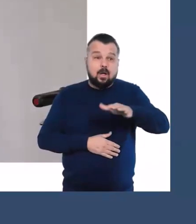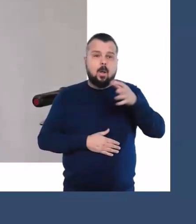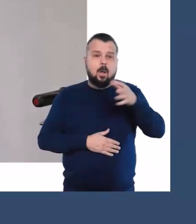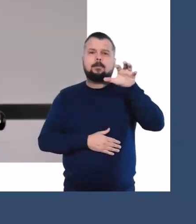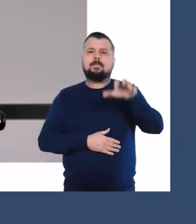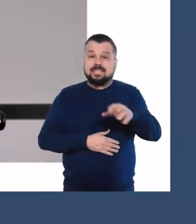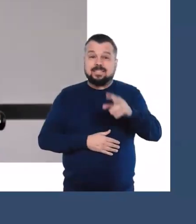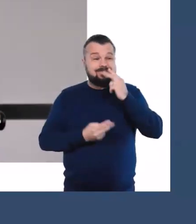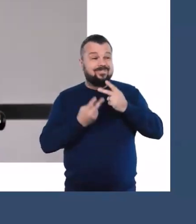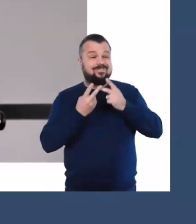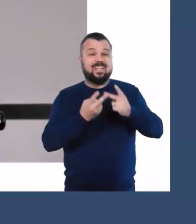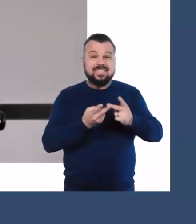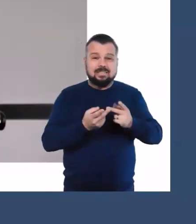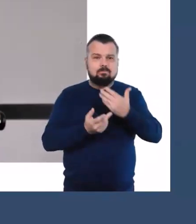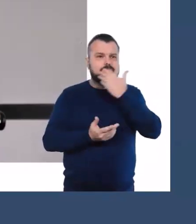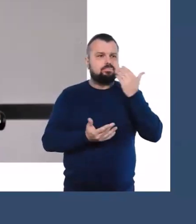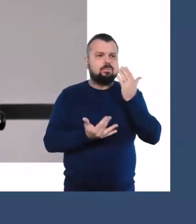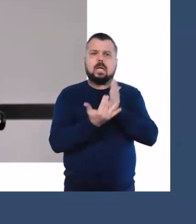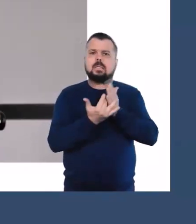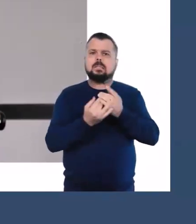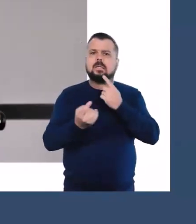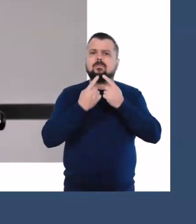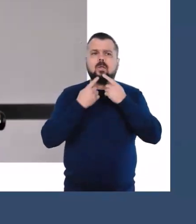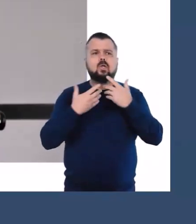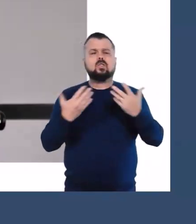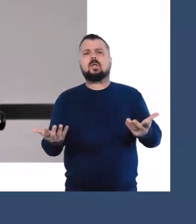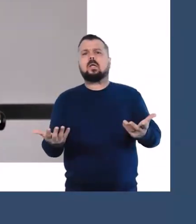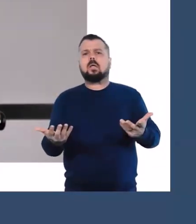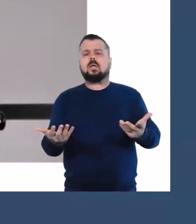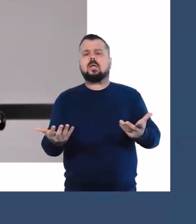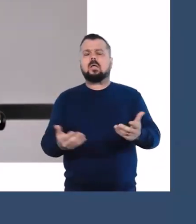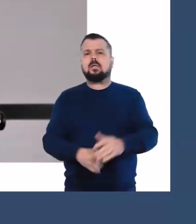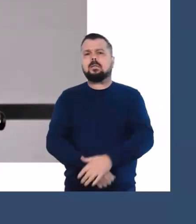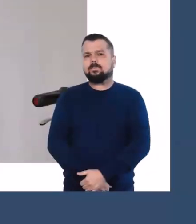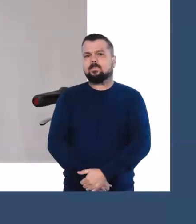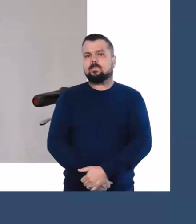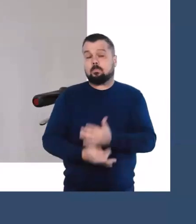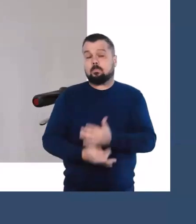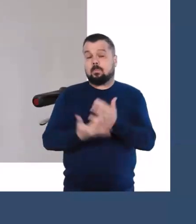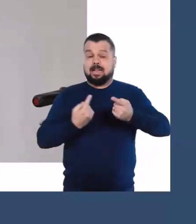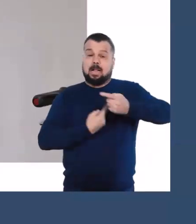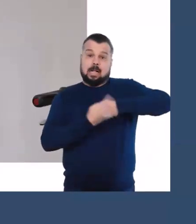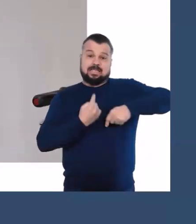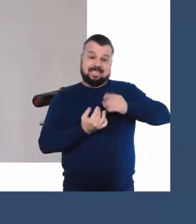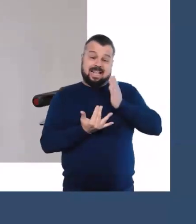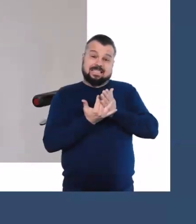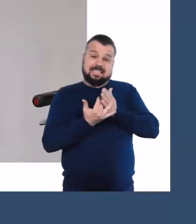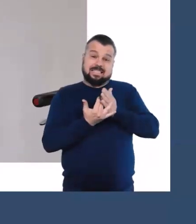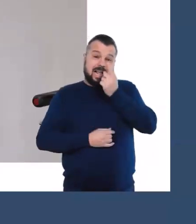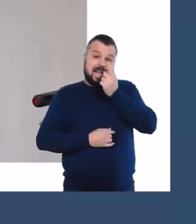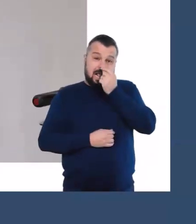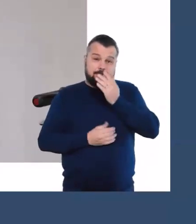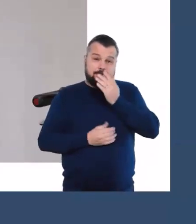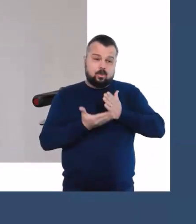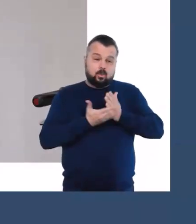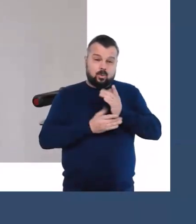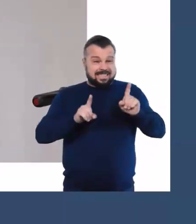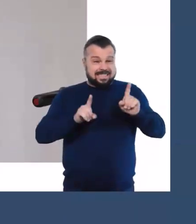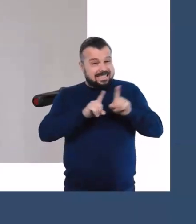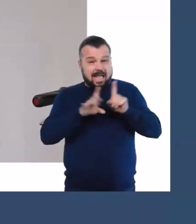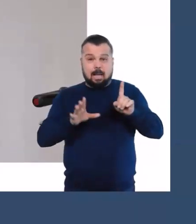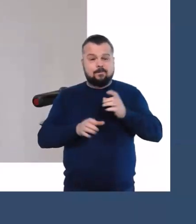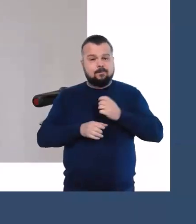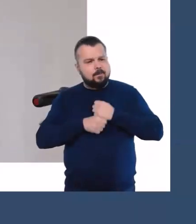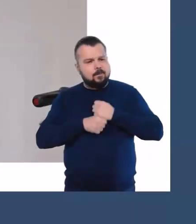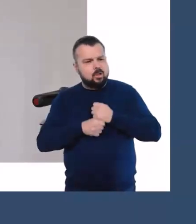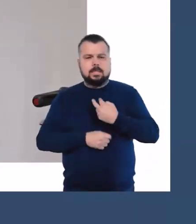visit has no or inadequate accessibility information. Many of us at Accessable live that